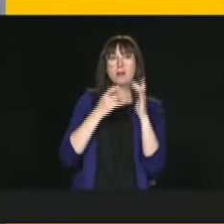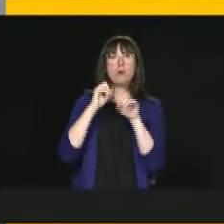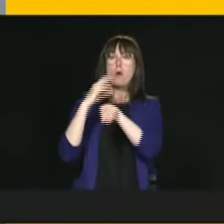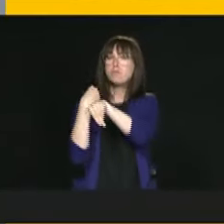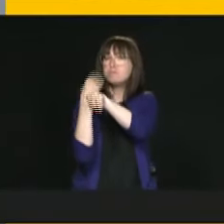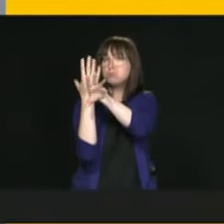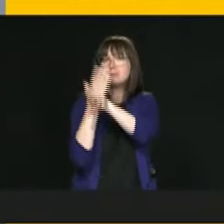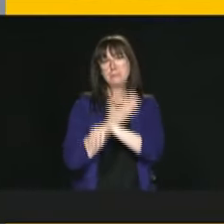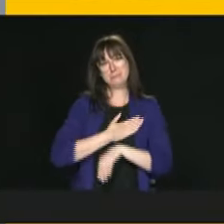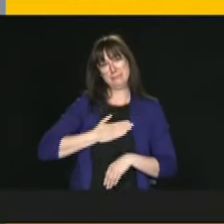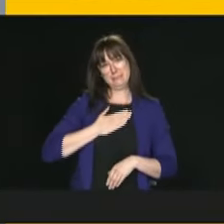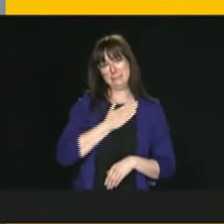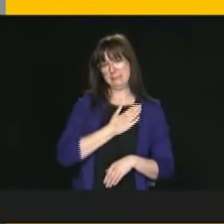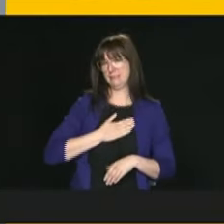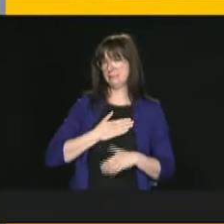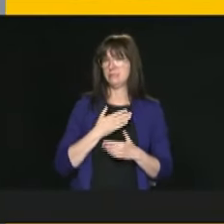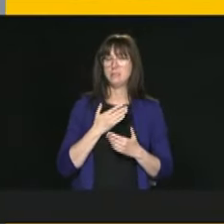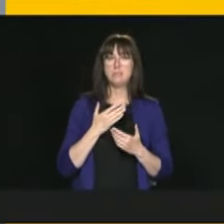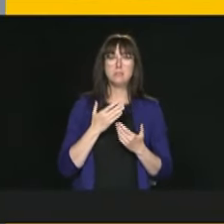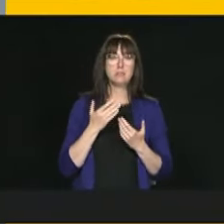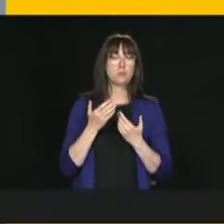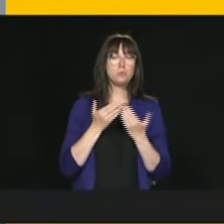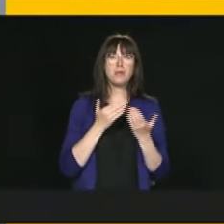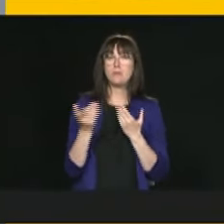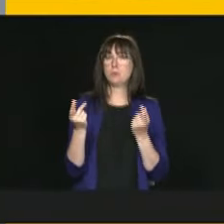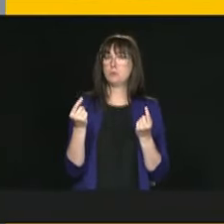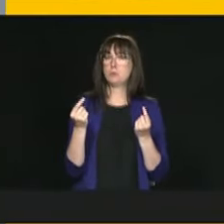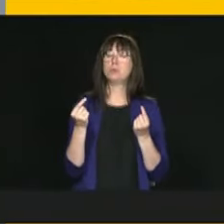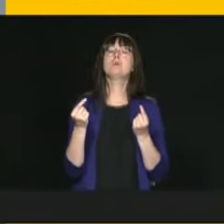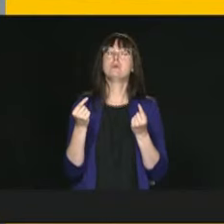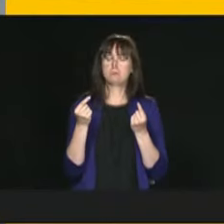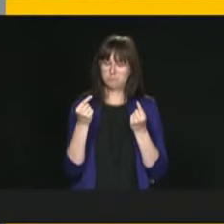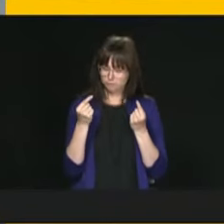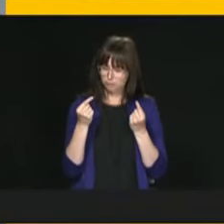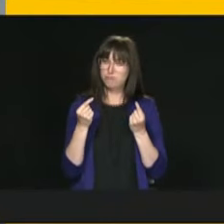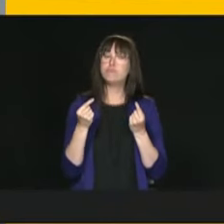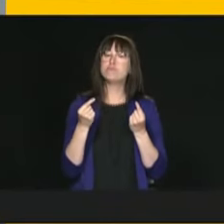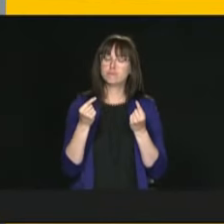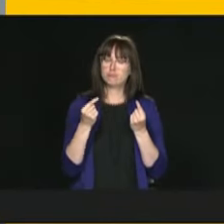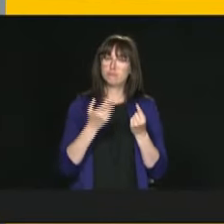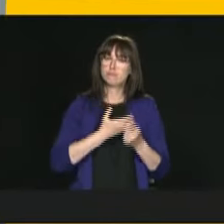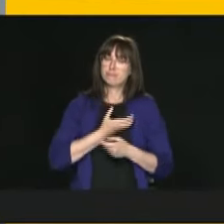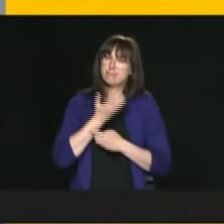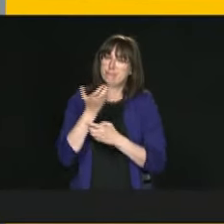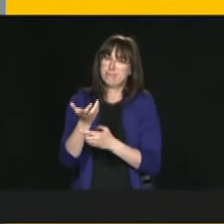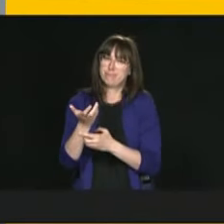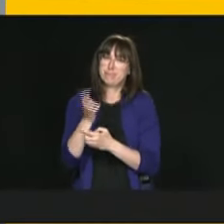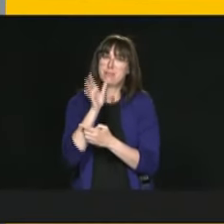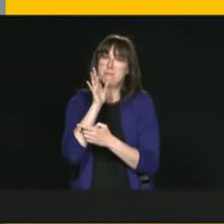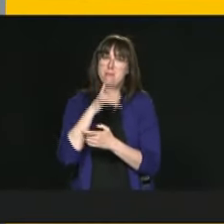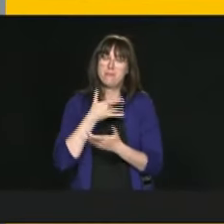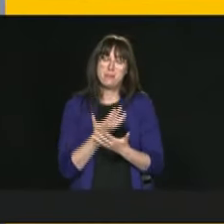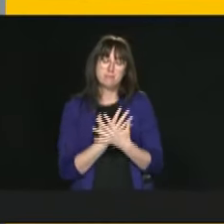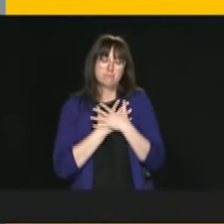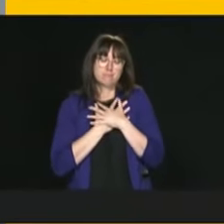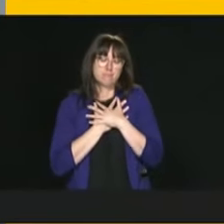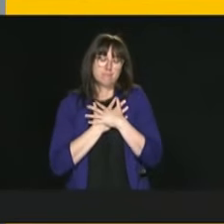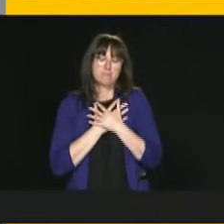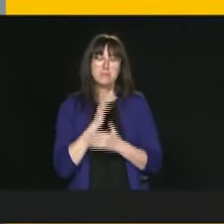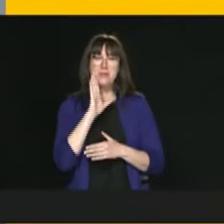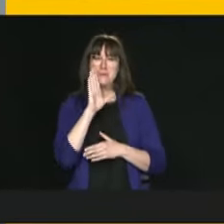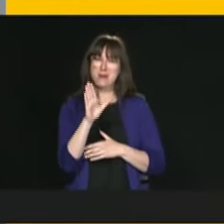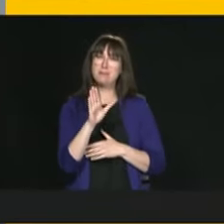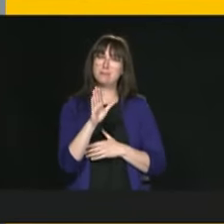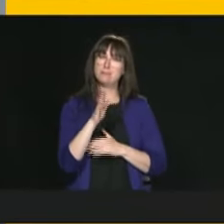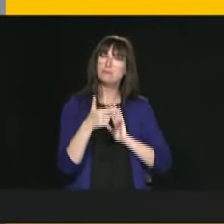call. Whatever you do, I'm sure what you'll choose to do will make her day and express how much you